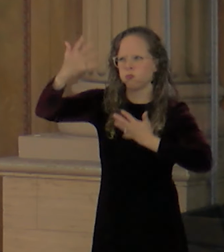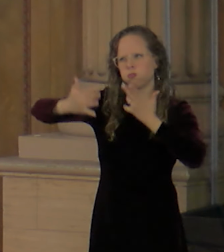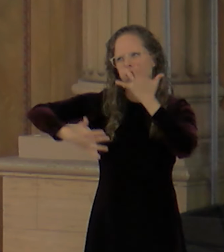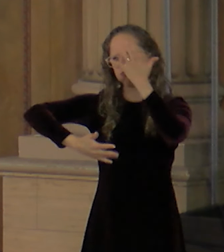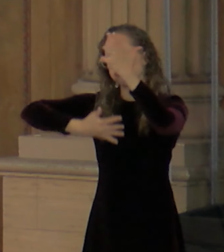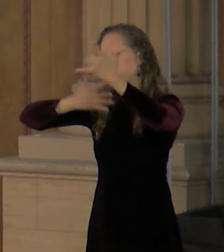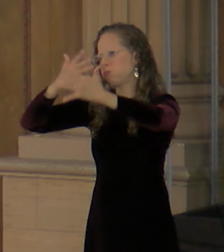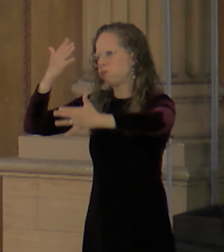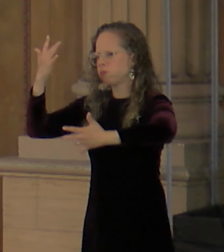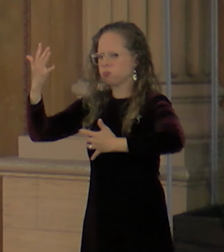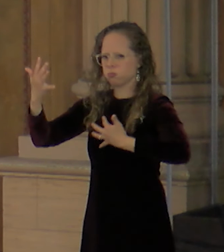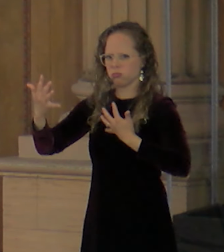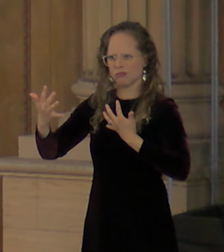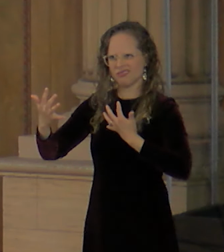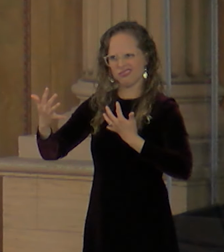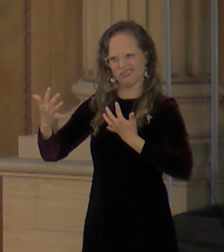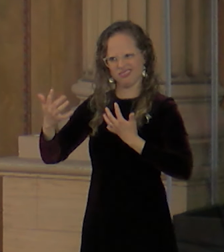from him.